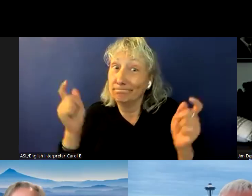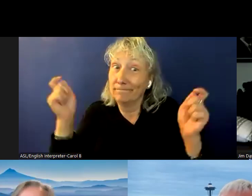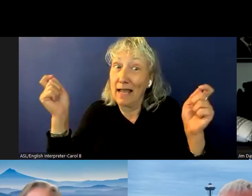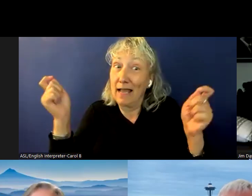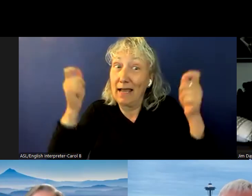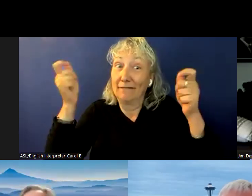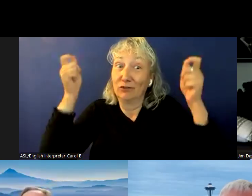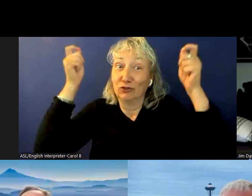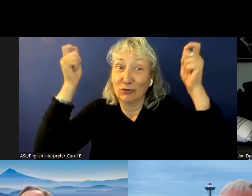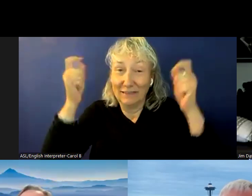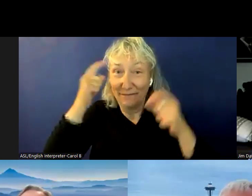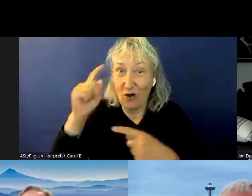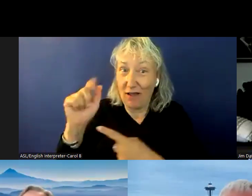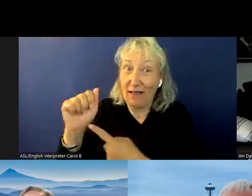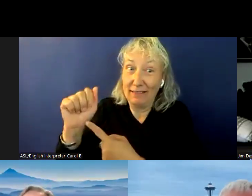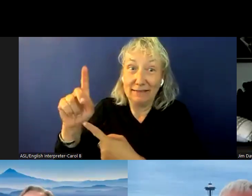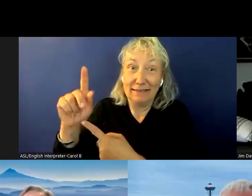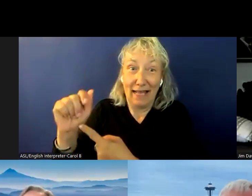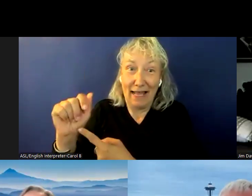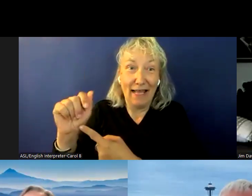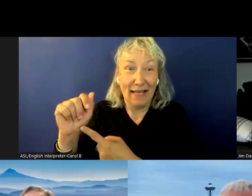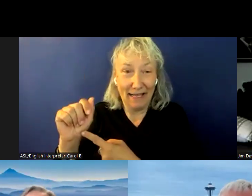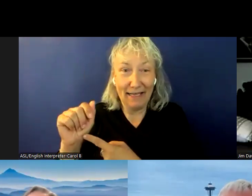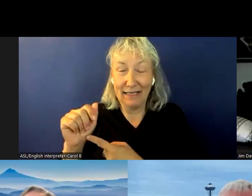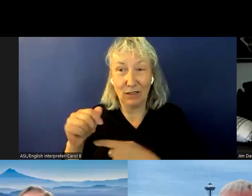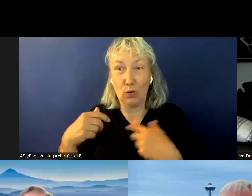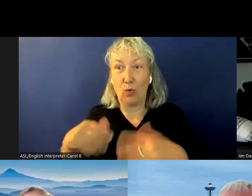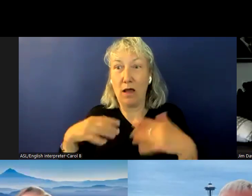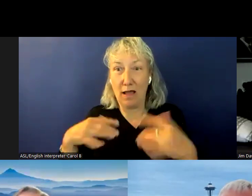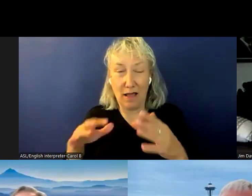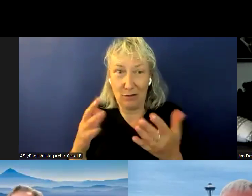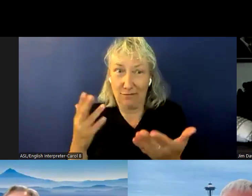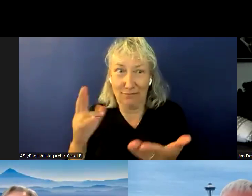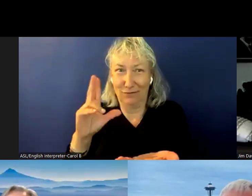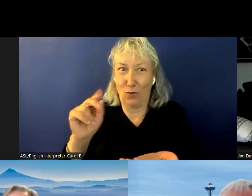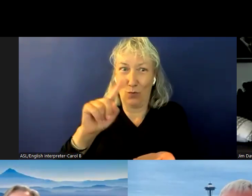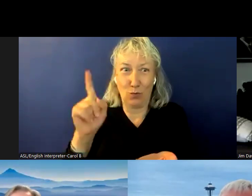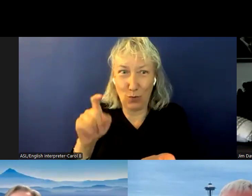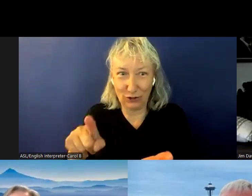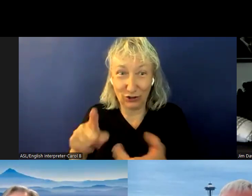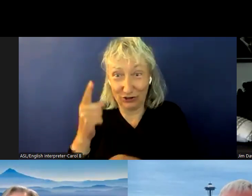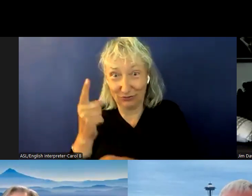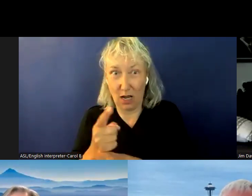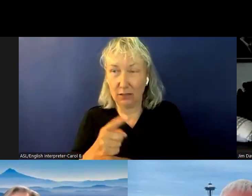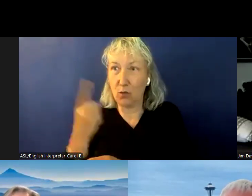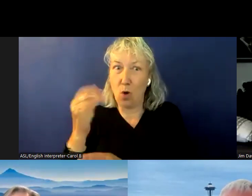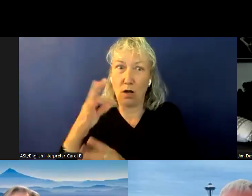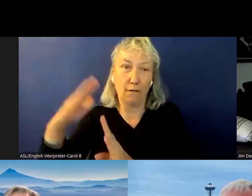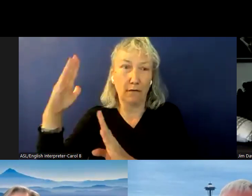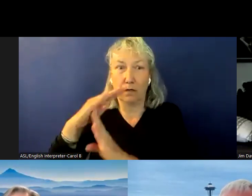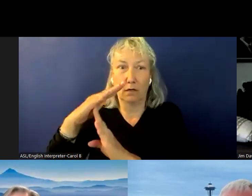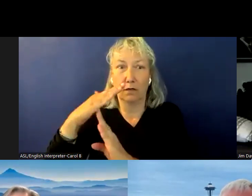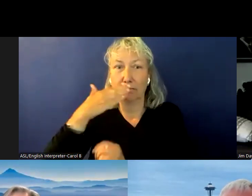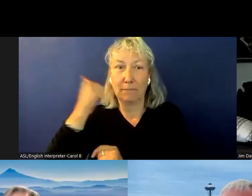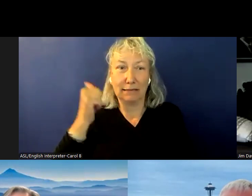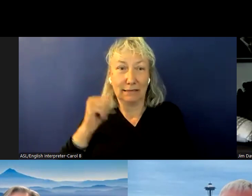anniversary of the Americans with Disabilities Act, which there's no question in my mind is one of the greatest legislative achievements